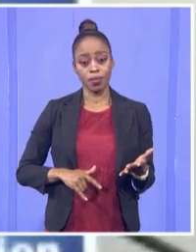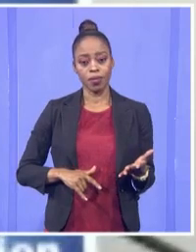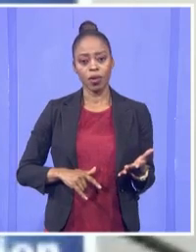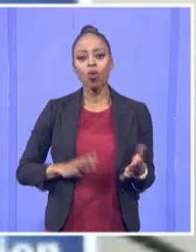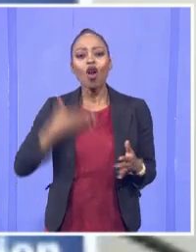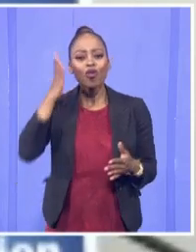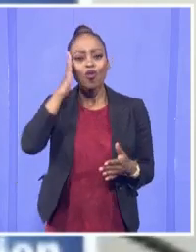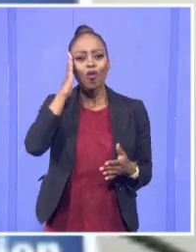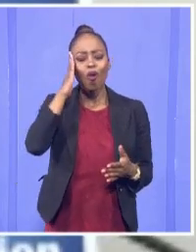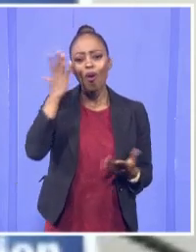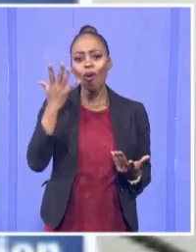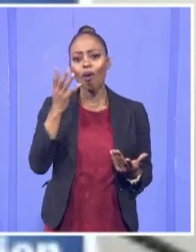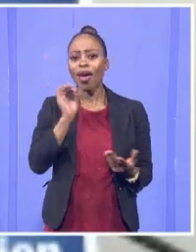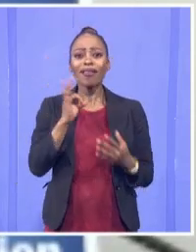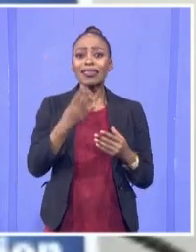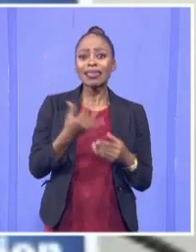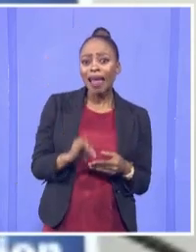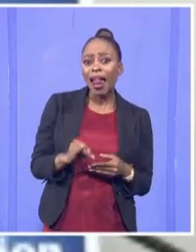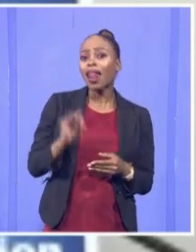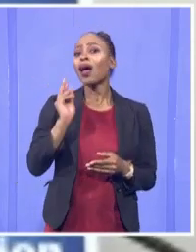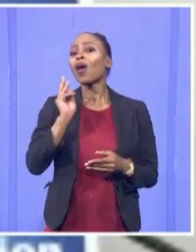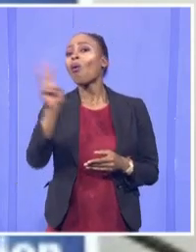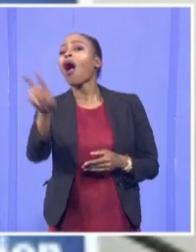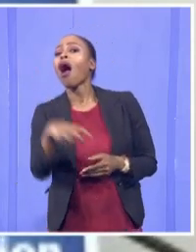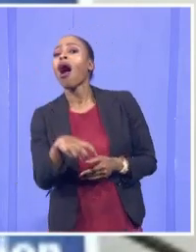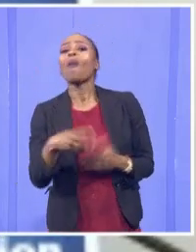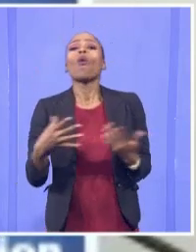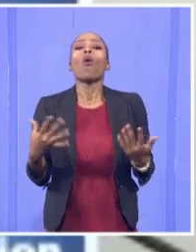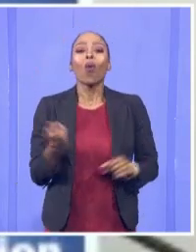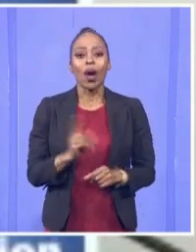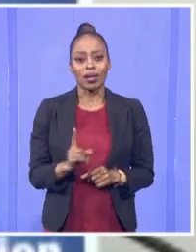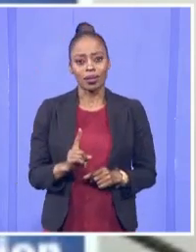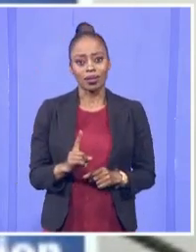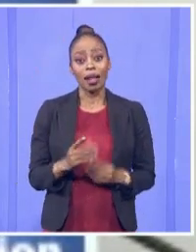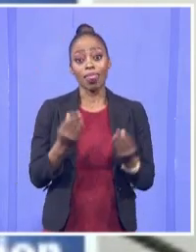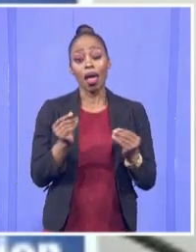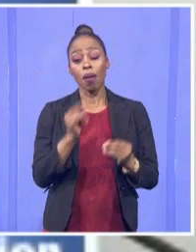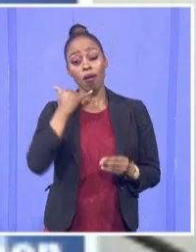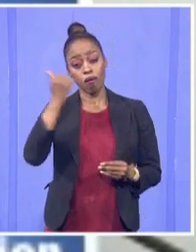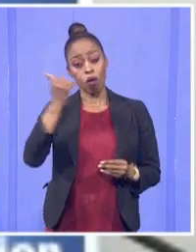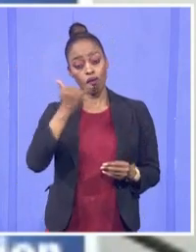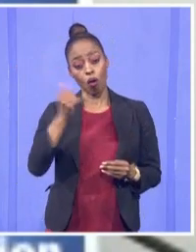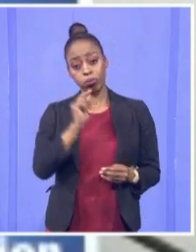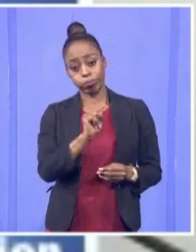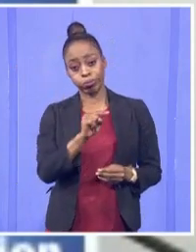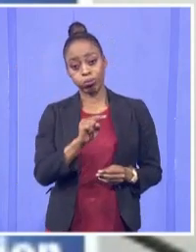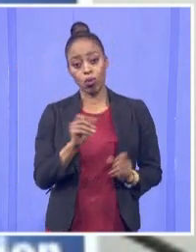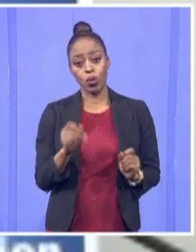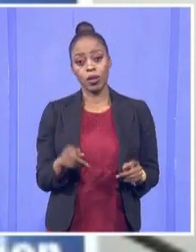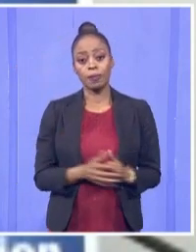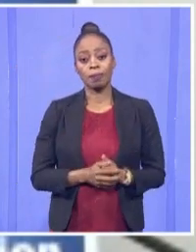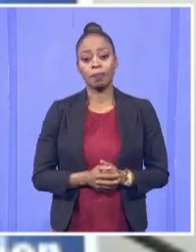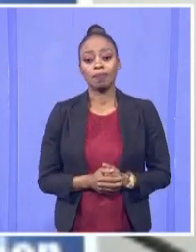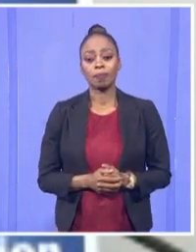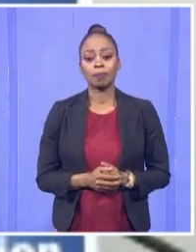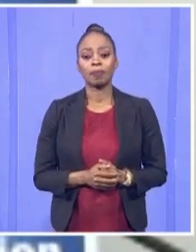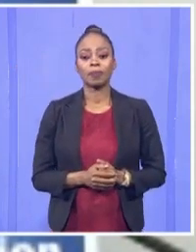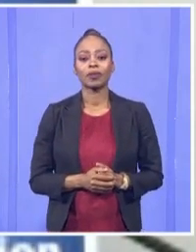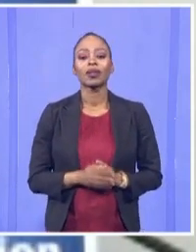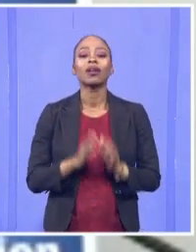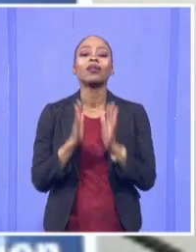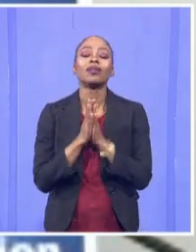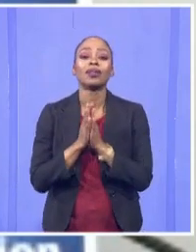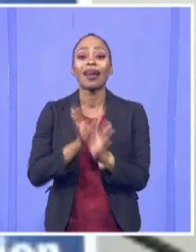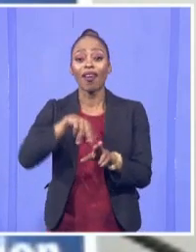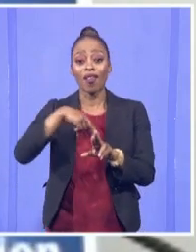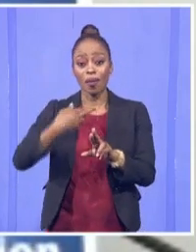to know whether you are still going to receive an SMS. That is the number that needs to be called. I'm emphasizing this.